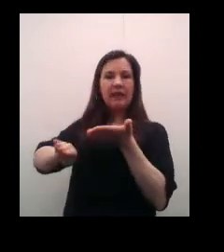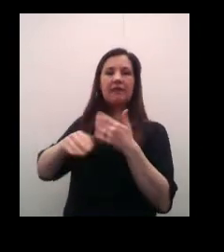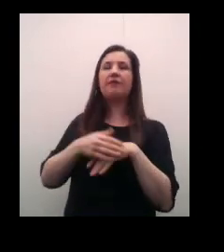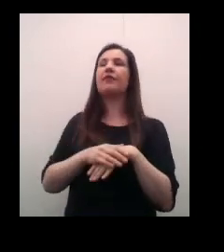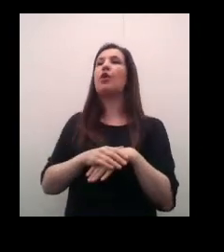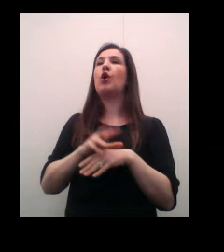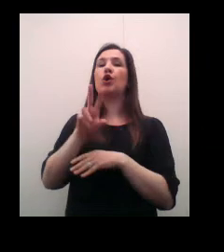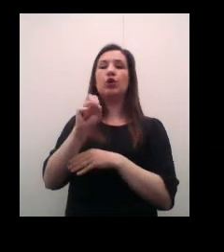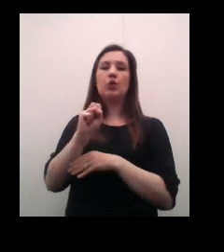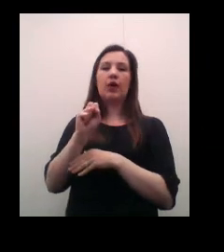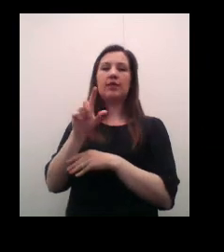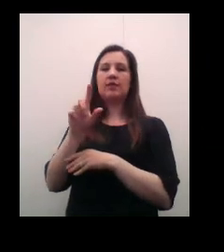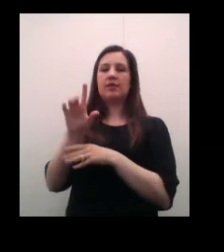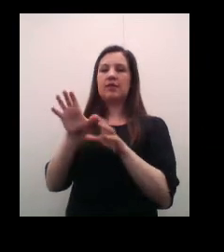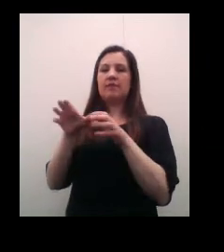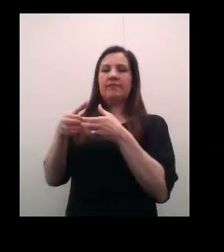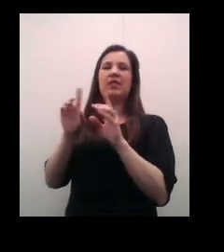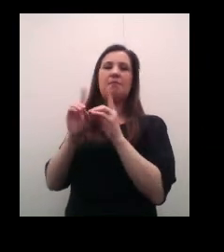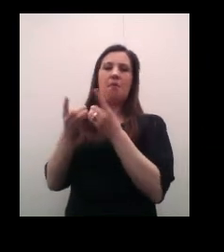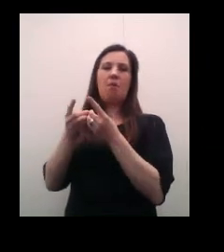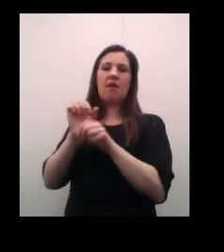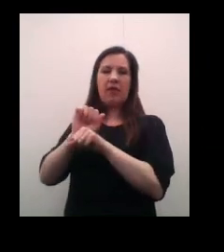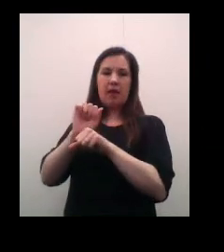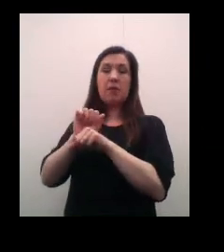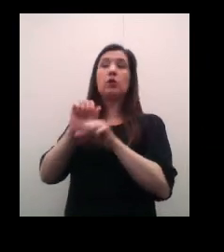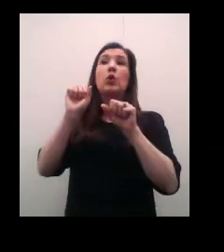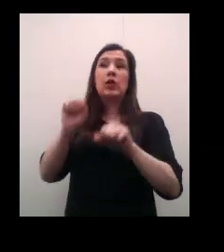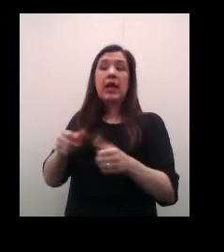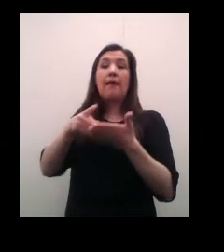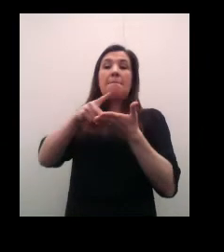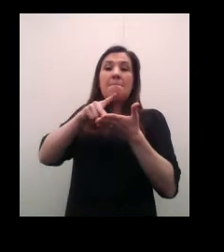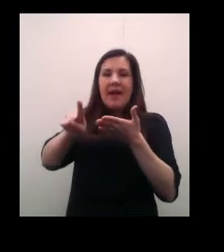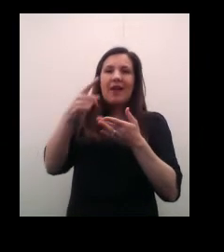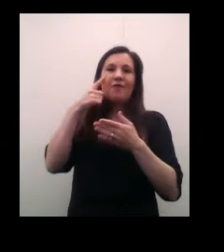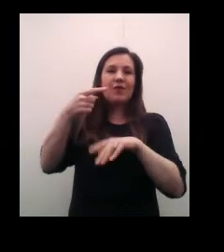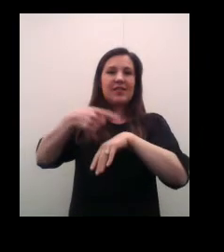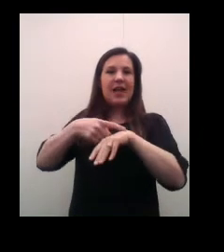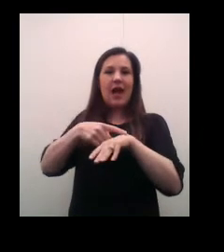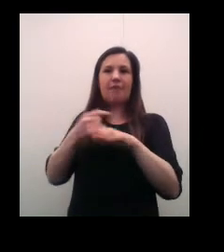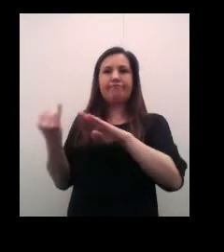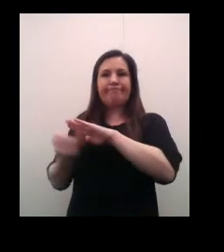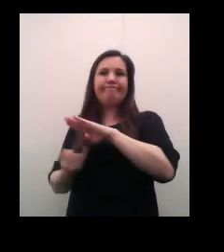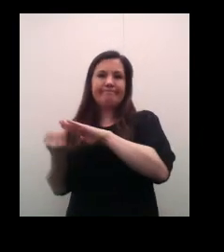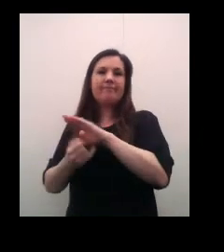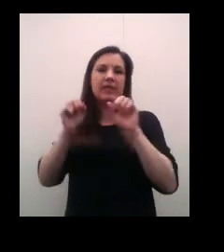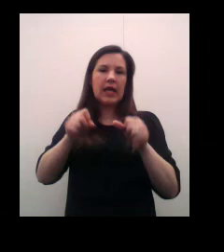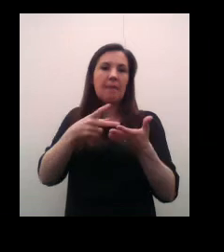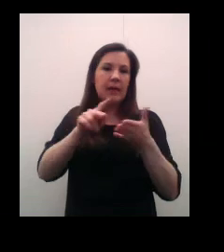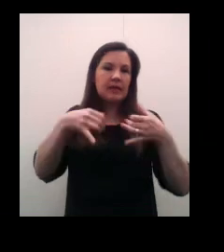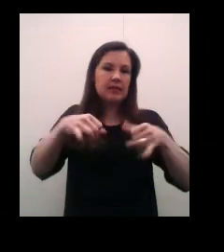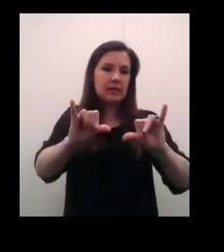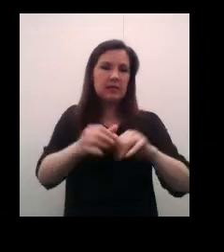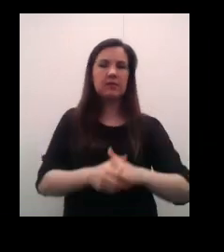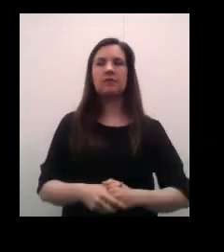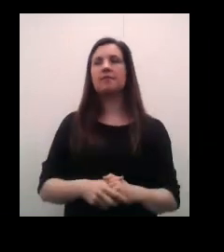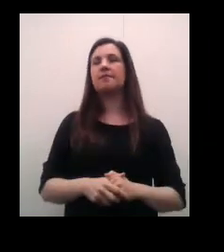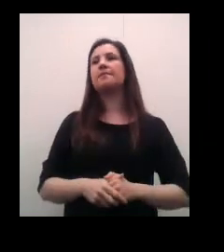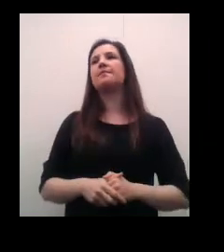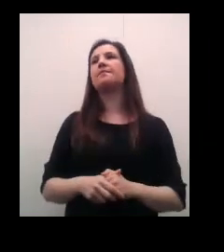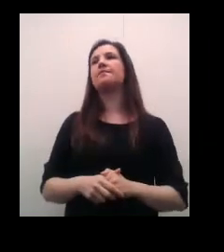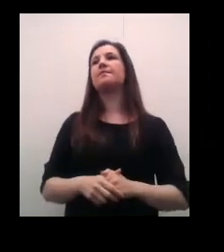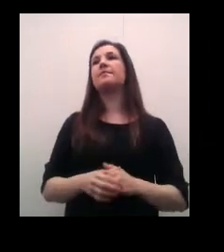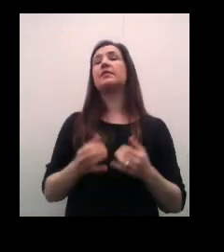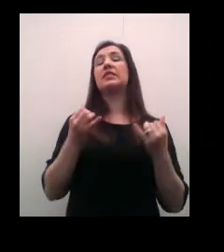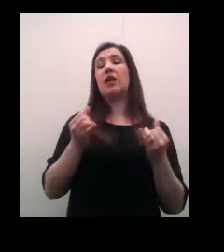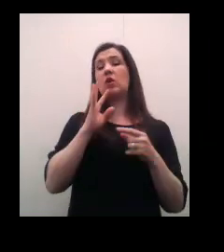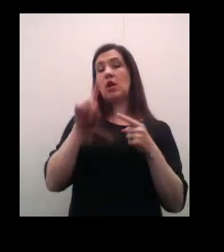U.S. Department of Labor. So you can get paid for that time away. So now I want to talk to people about